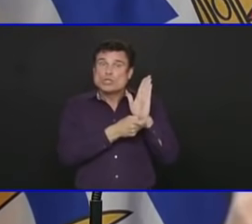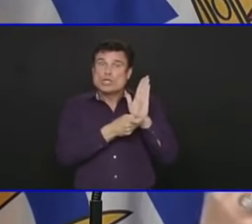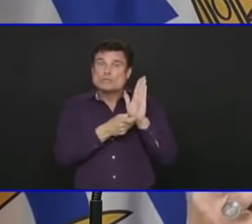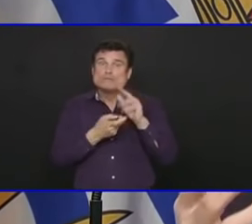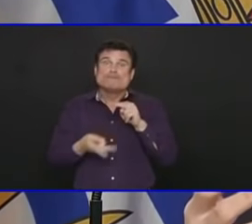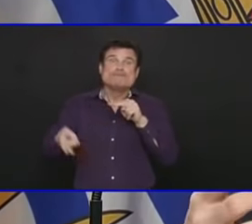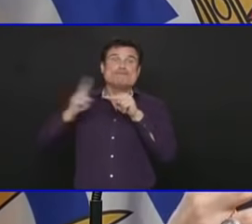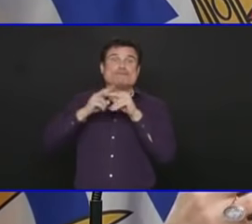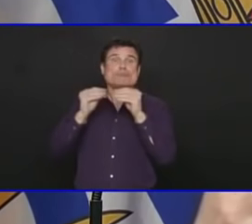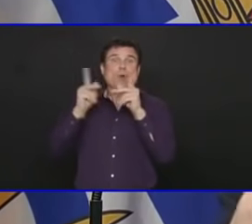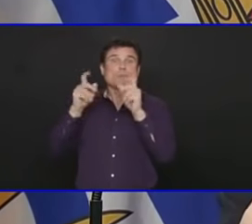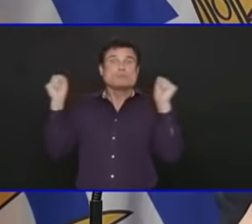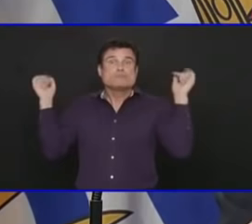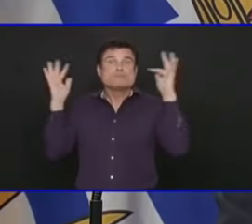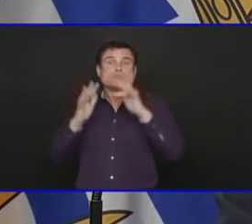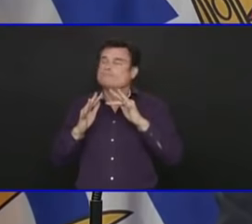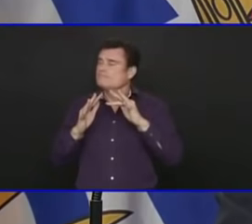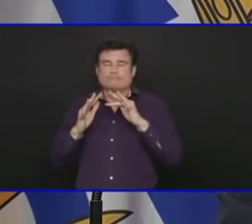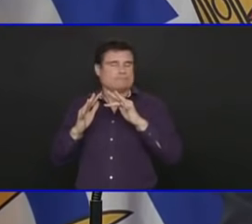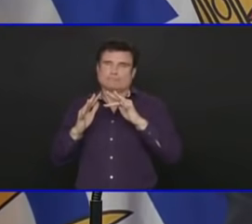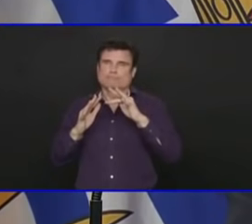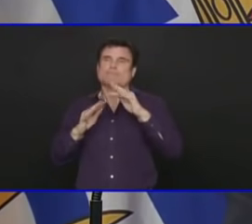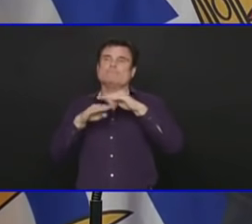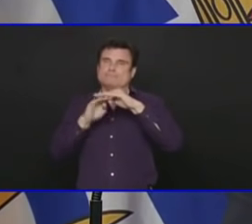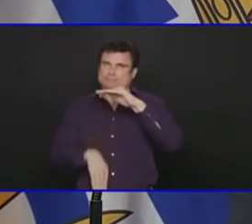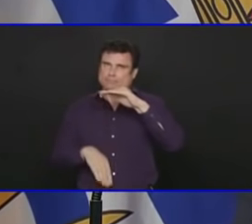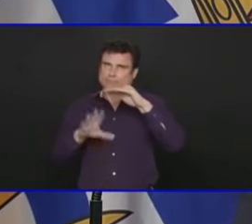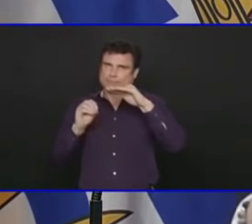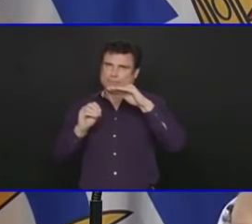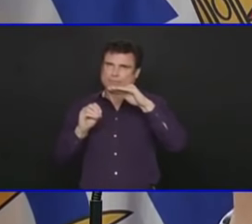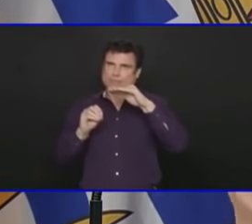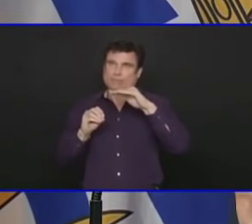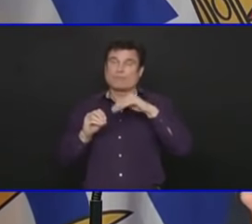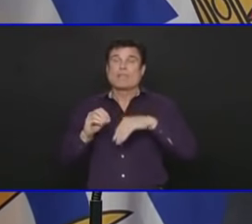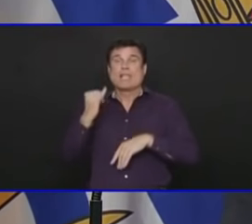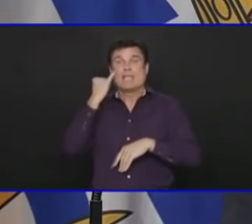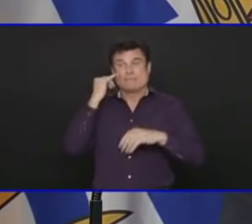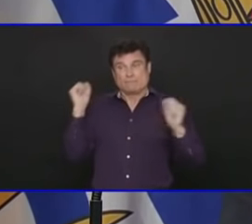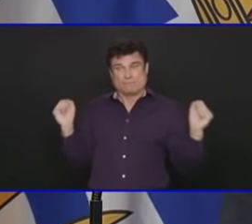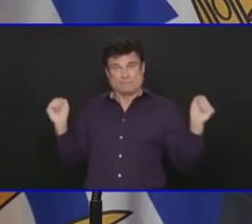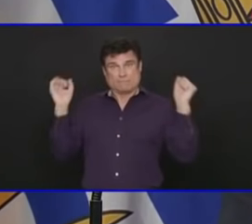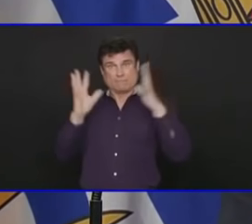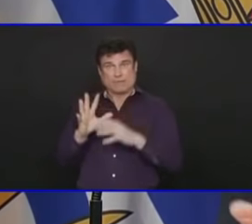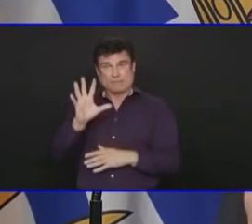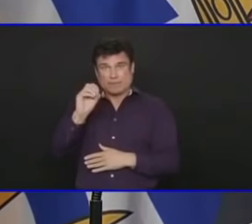who's planning a wedding or an event this summer, for example, these are the things that we'll